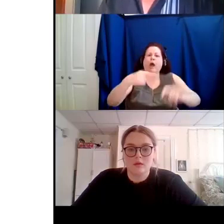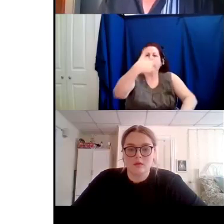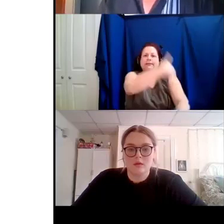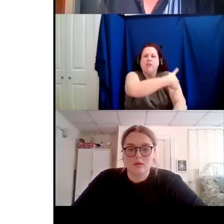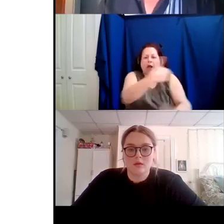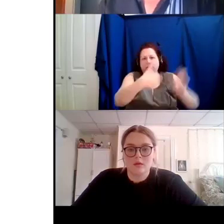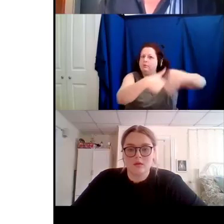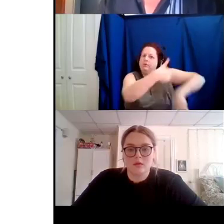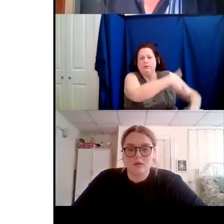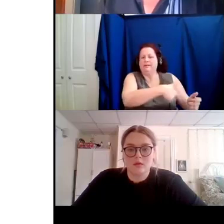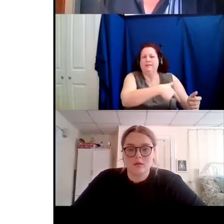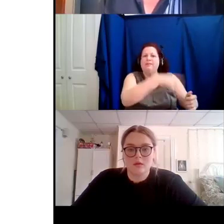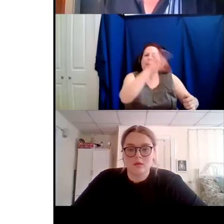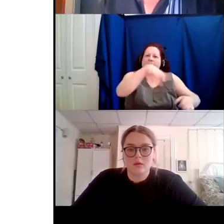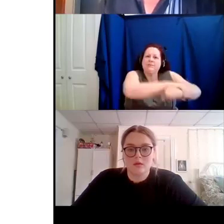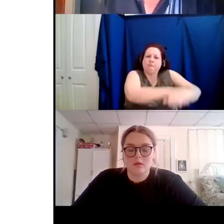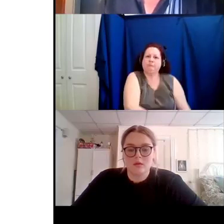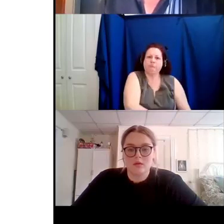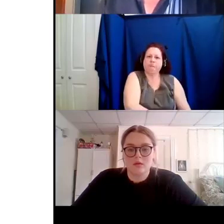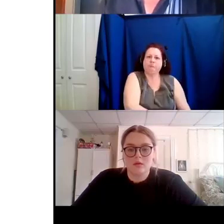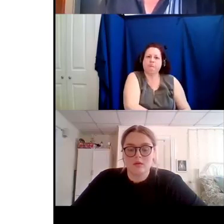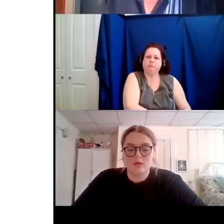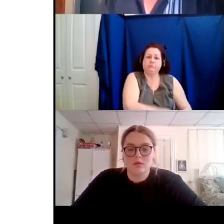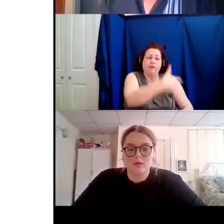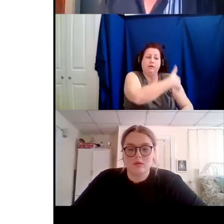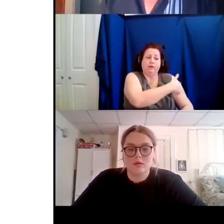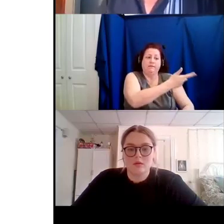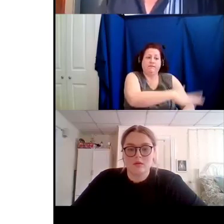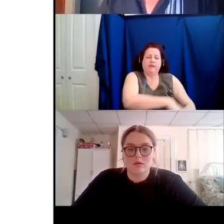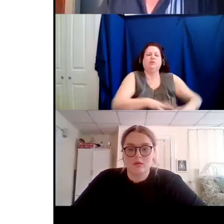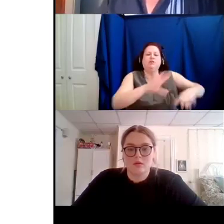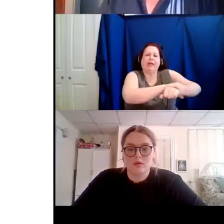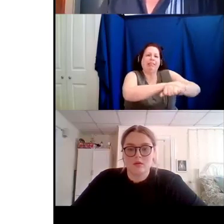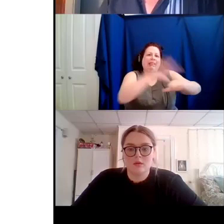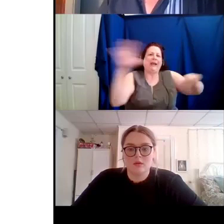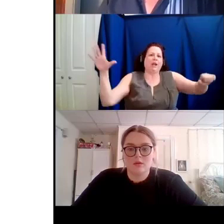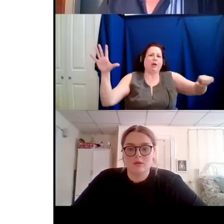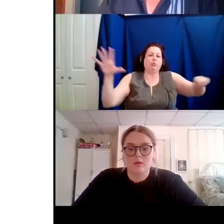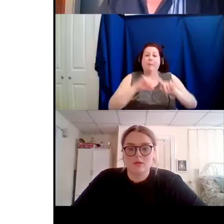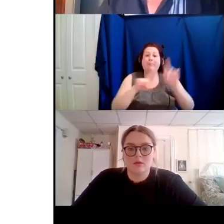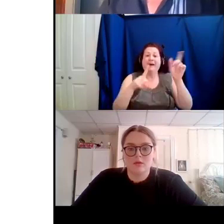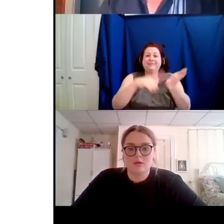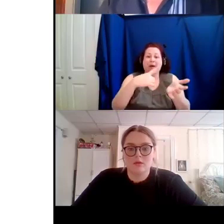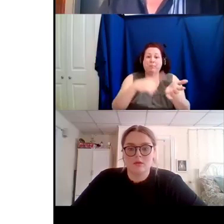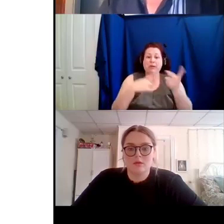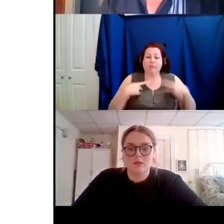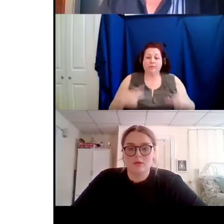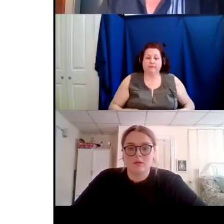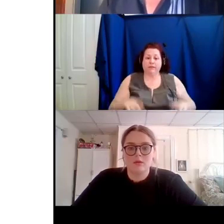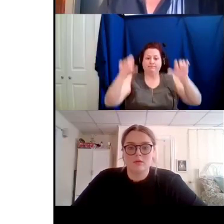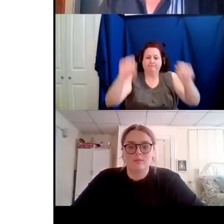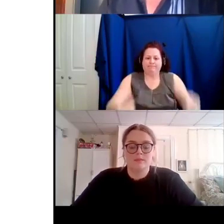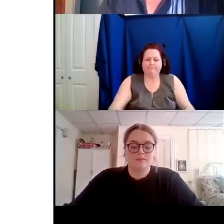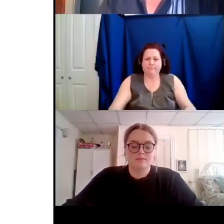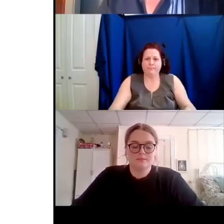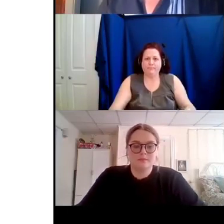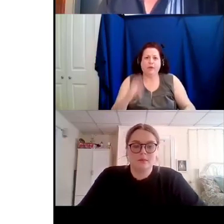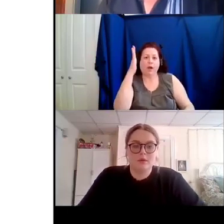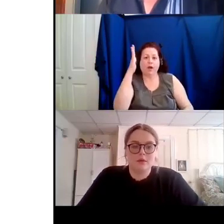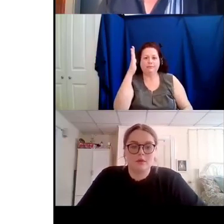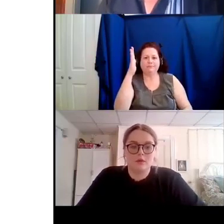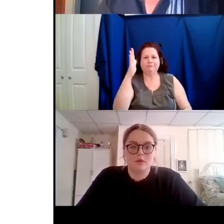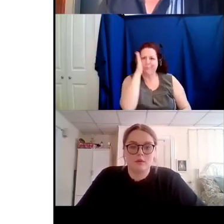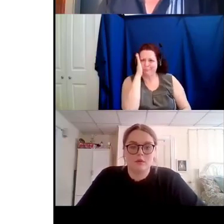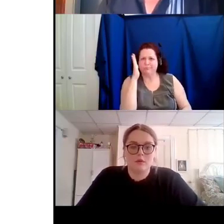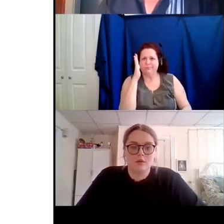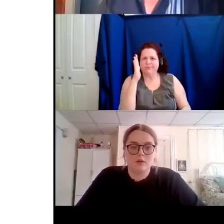them, but that's only for as long as it takes to do the injection. But sometimes a physical hold is used to put somebody on a gurney and strap them in.